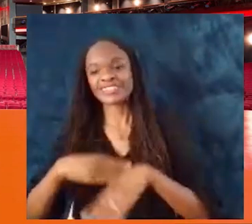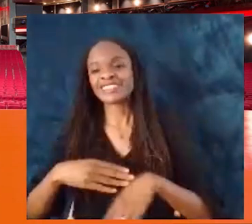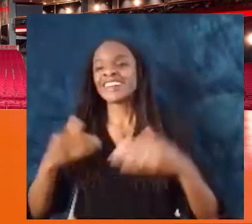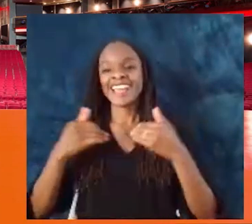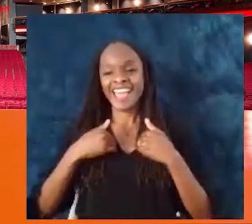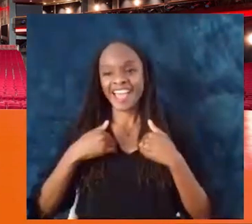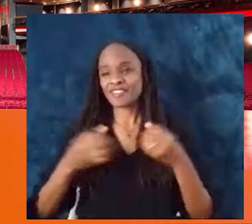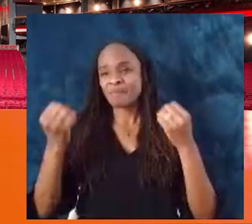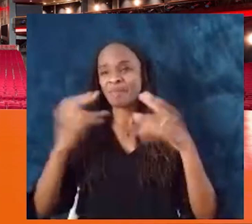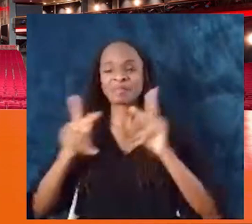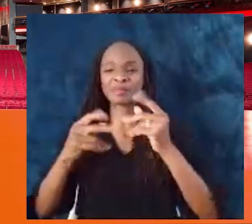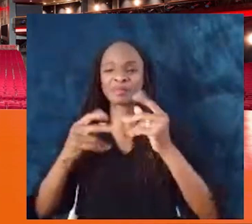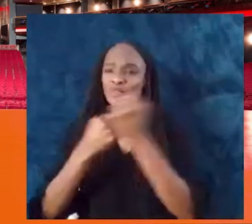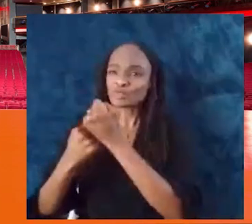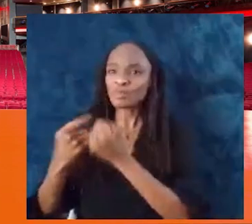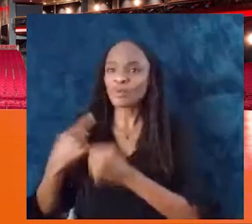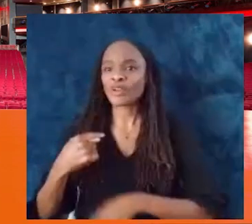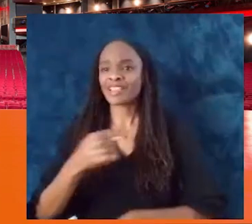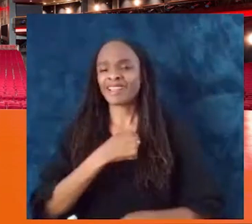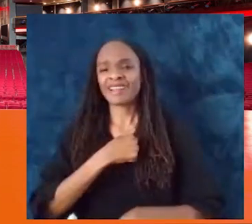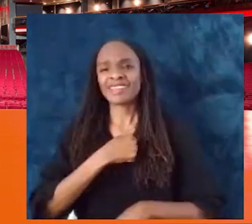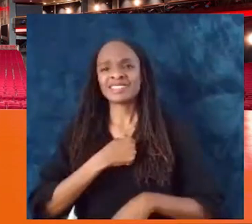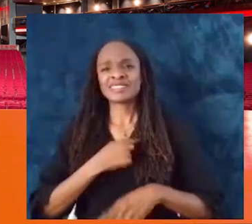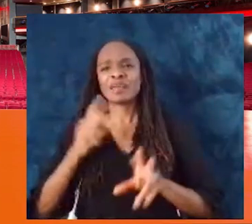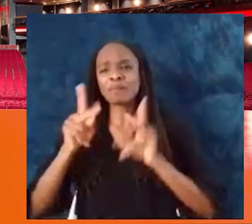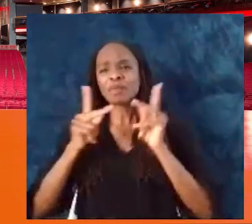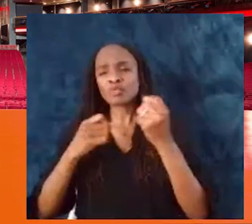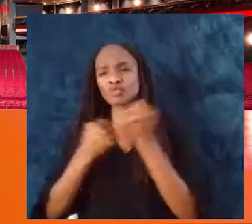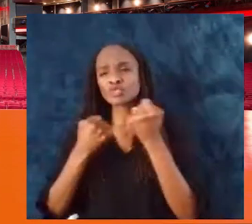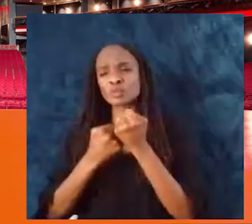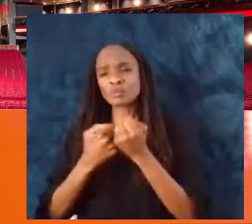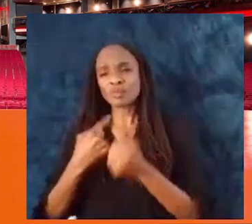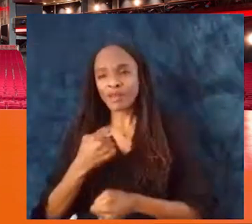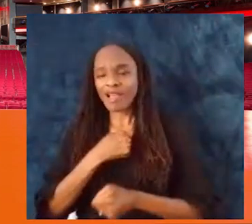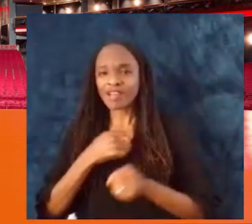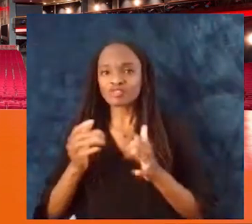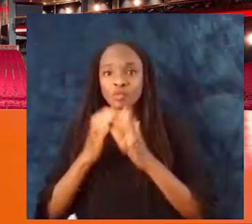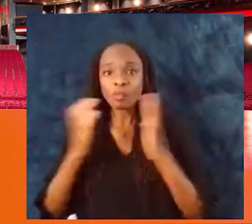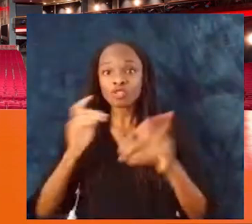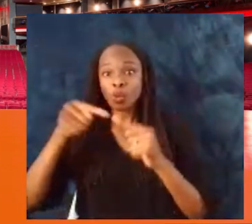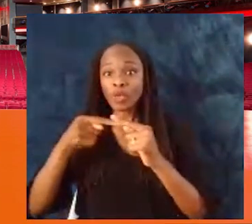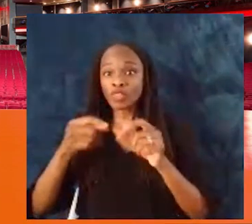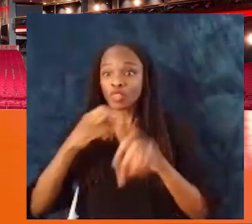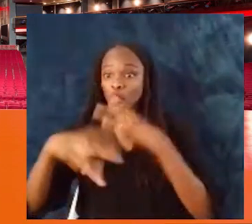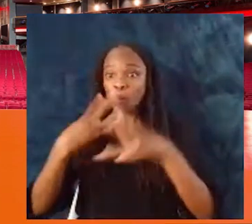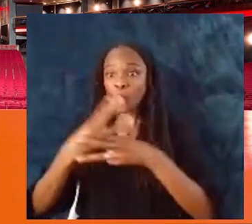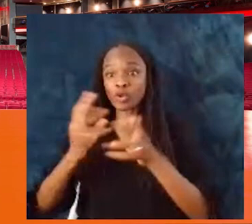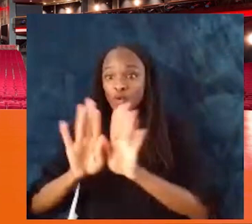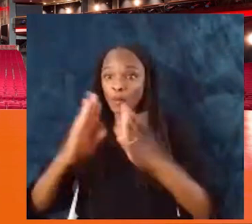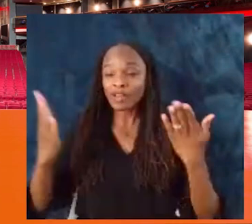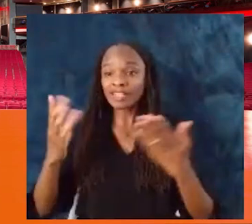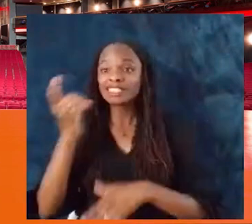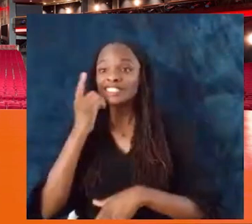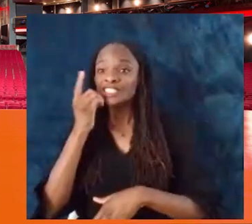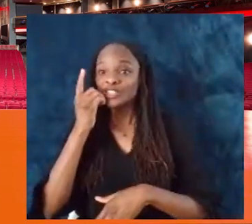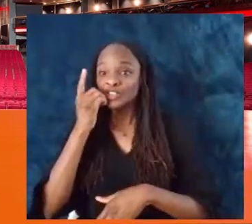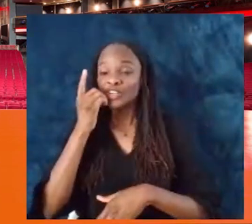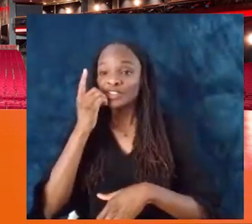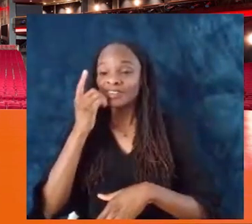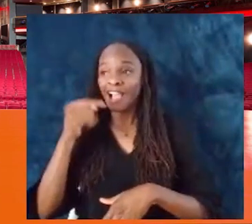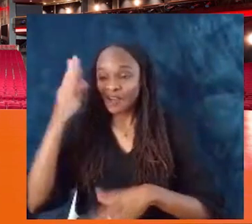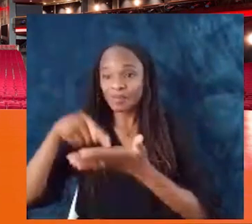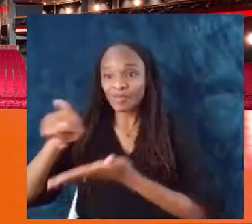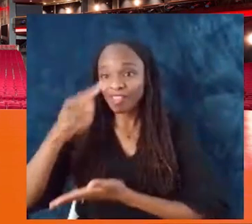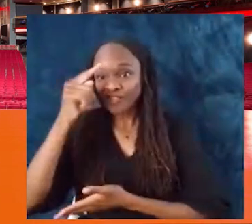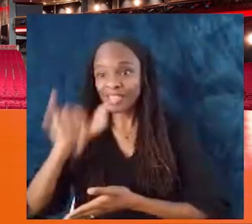people. I mean, people have been so supportive. I keep telling people, when the world opens up, dinner on me. And now everybody knows that my